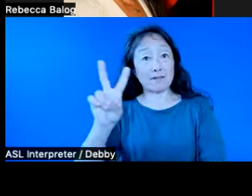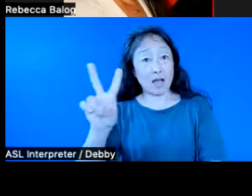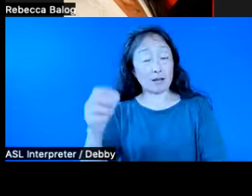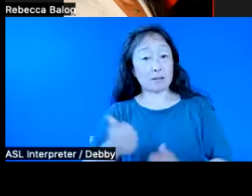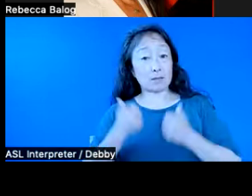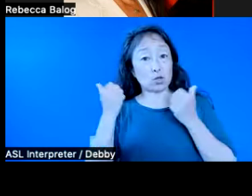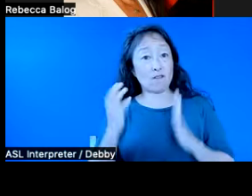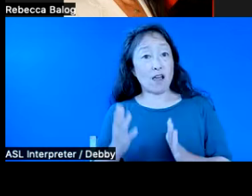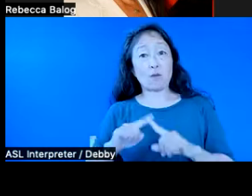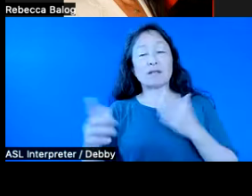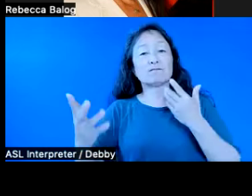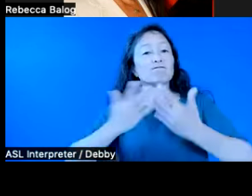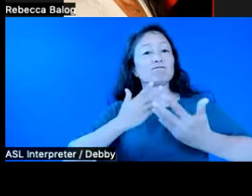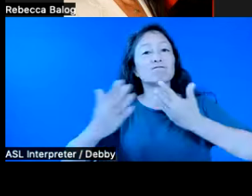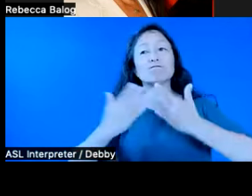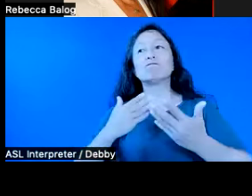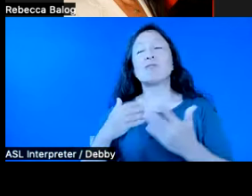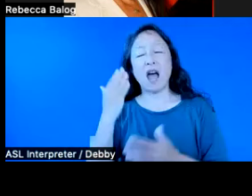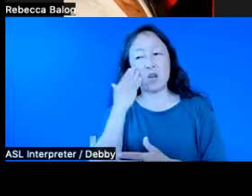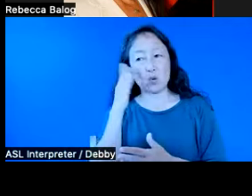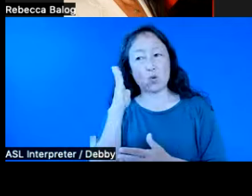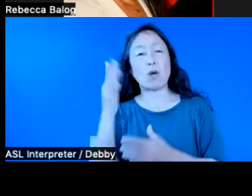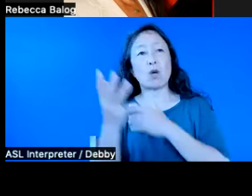did. So this is